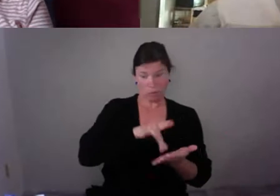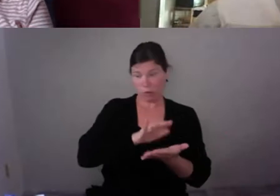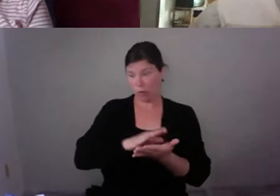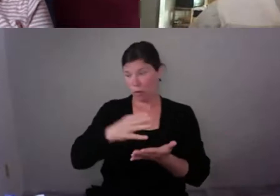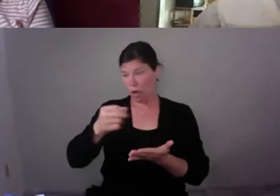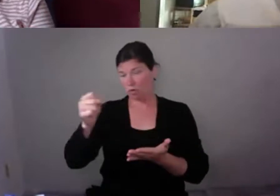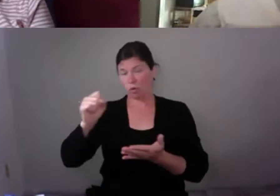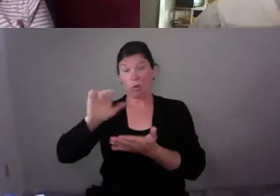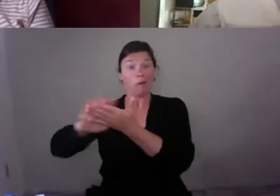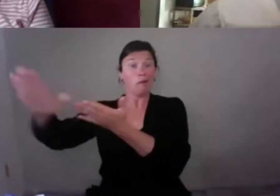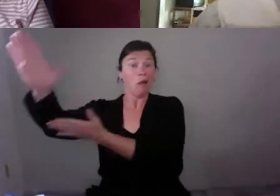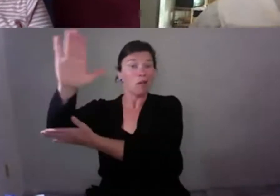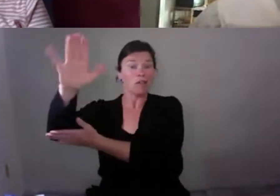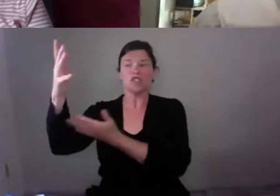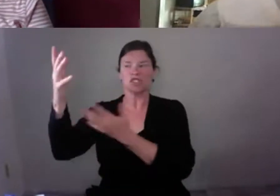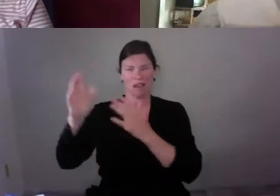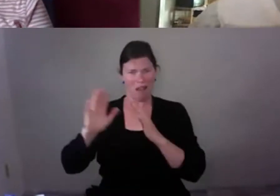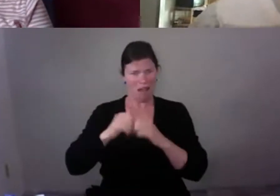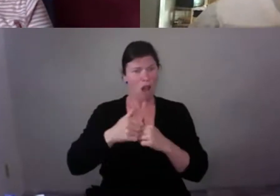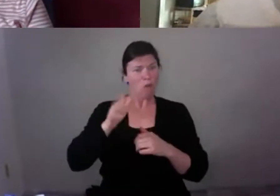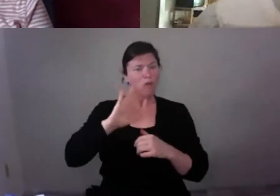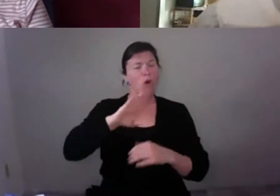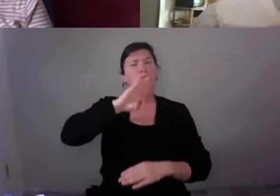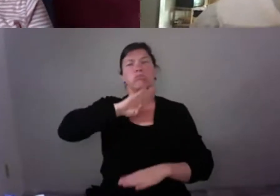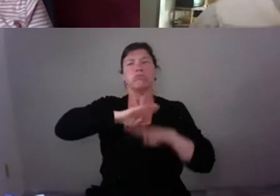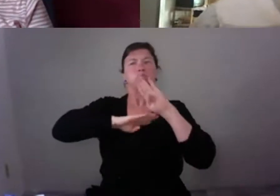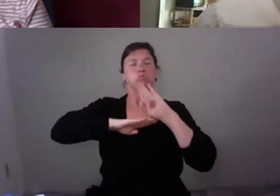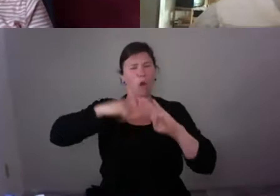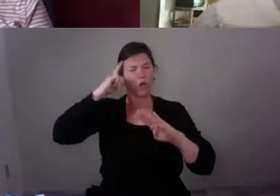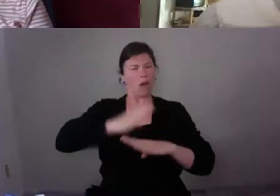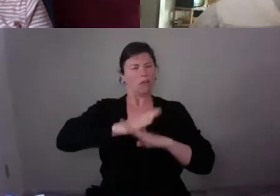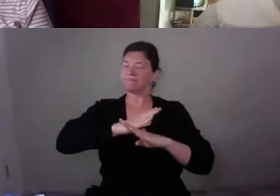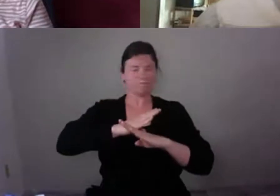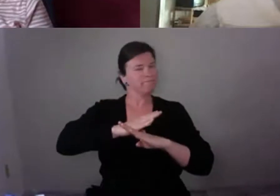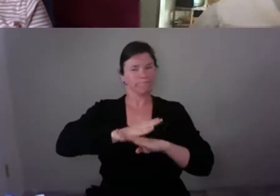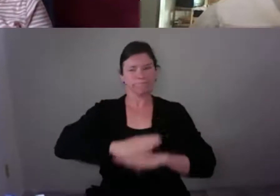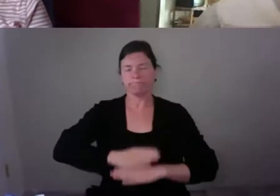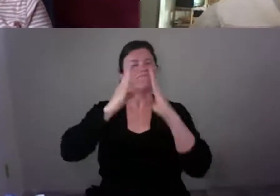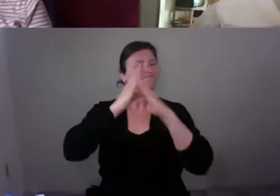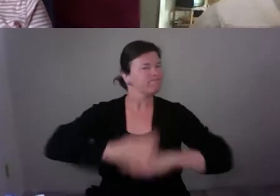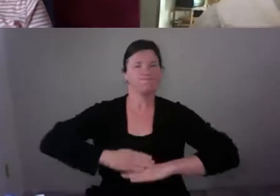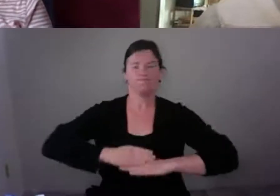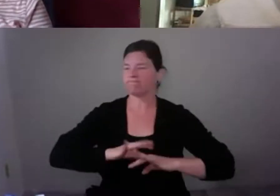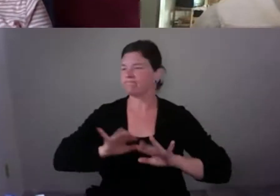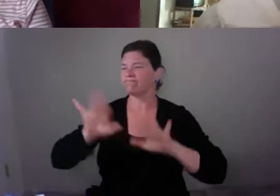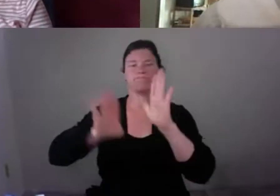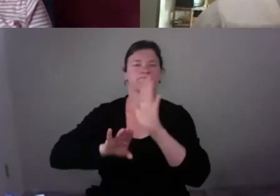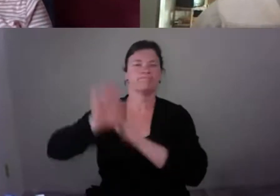at Syracuse. Yeah, And I'd love to see. I'd love to hear you speak